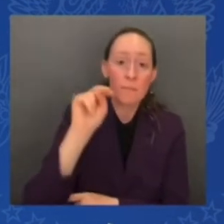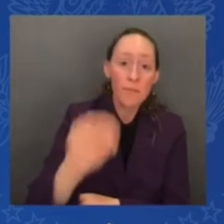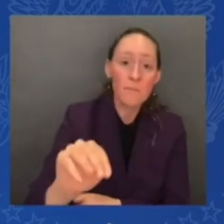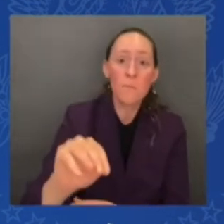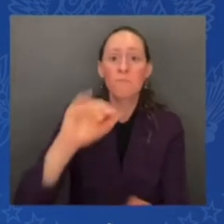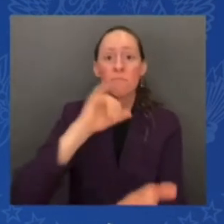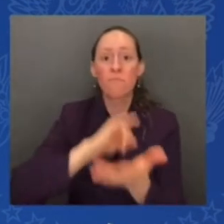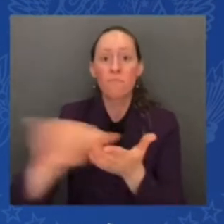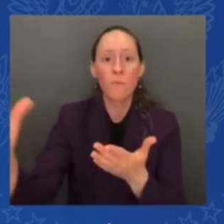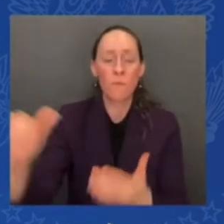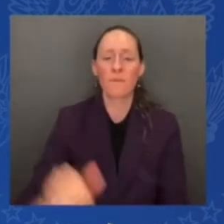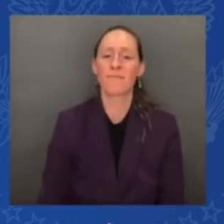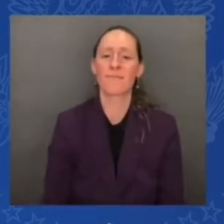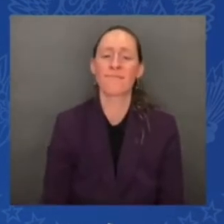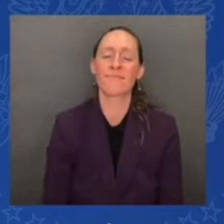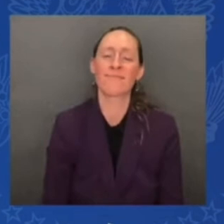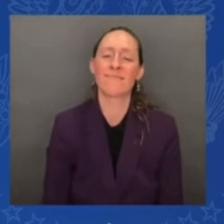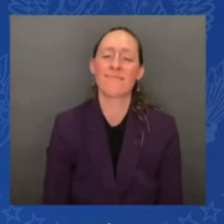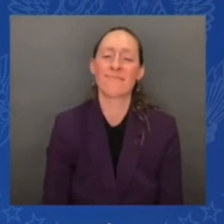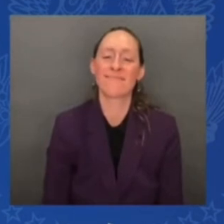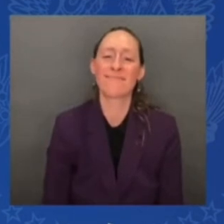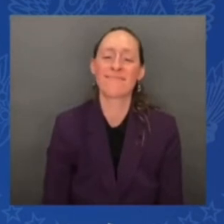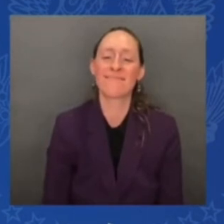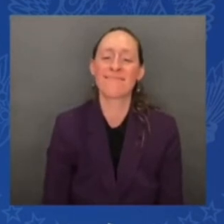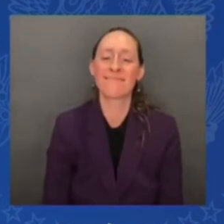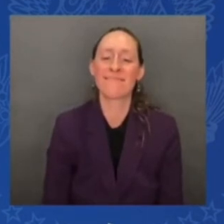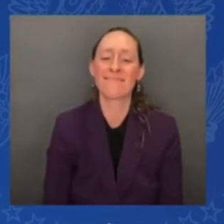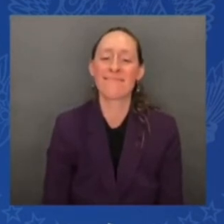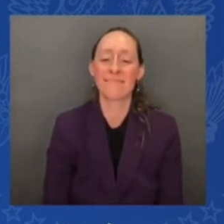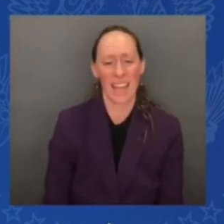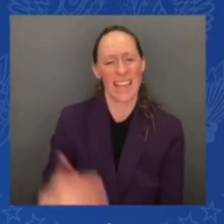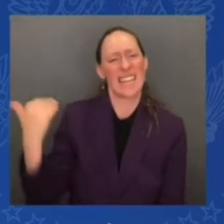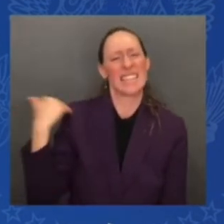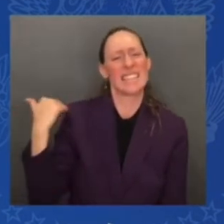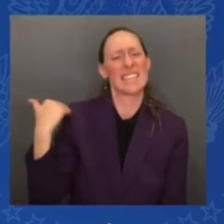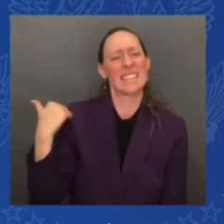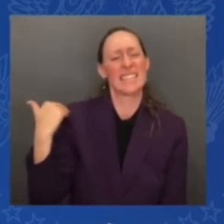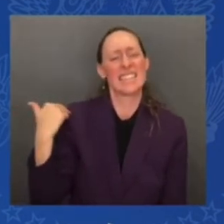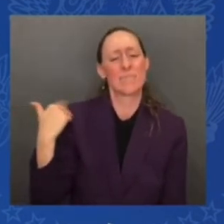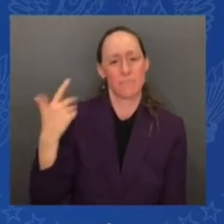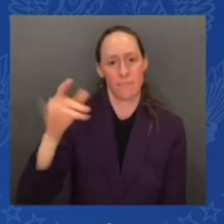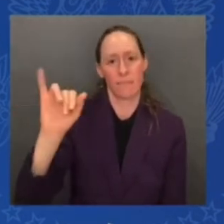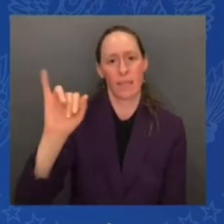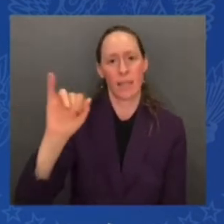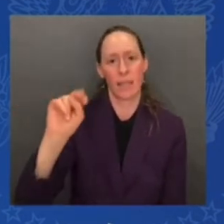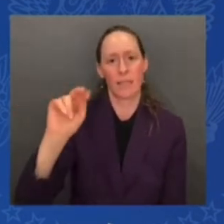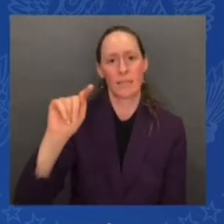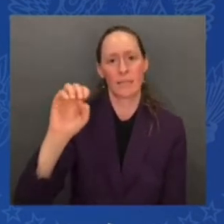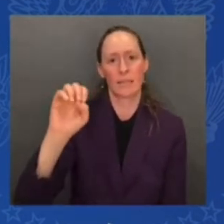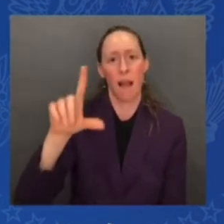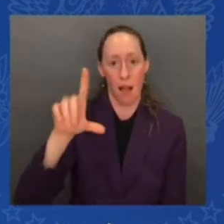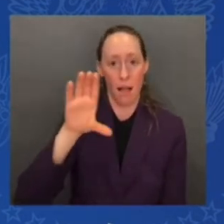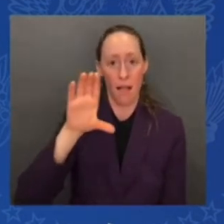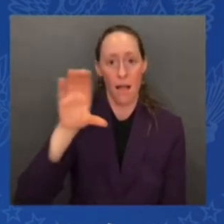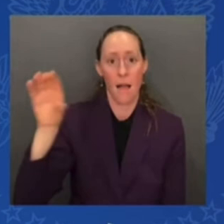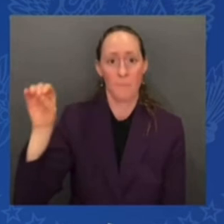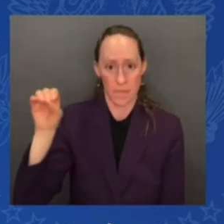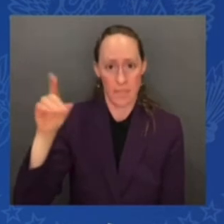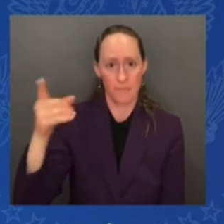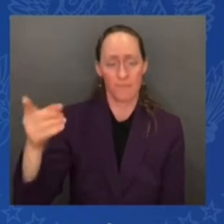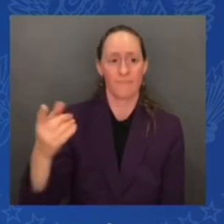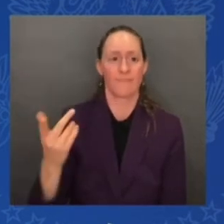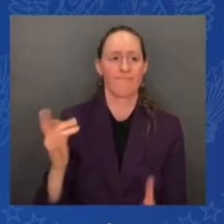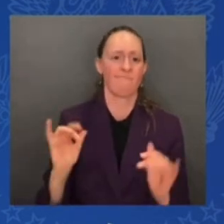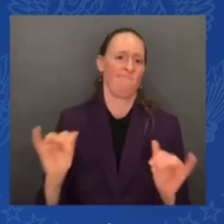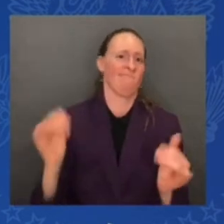just a few years ago, Intel cut 700 jobs of a semiconductor fab in Rio Rancho. Now they're expanding their